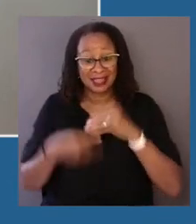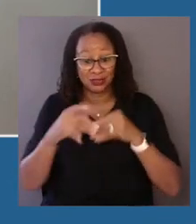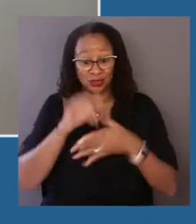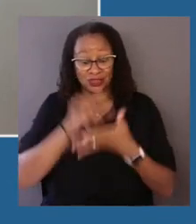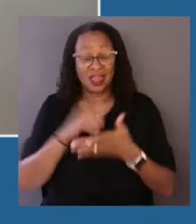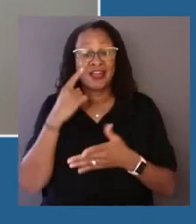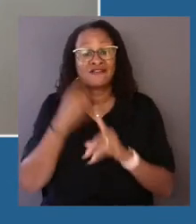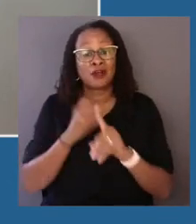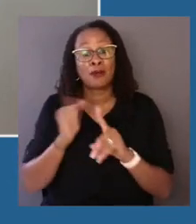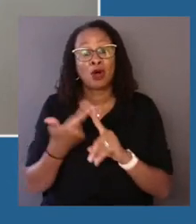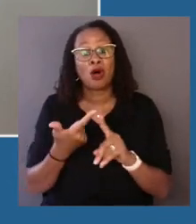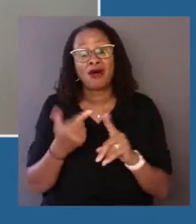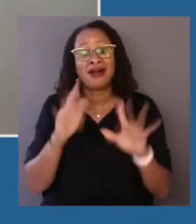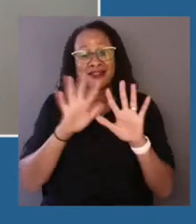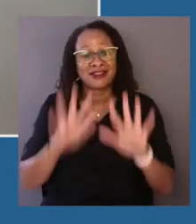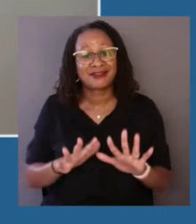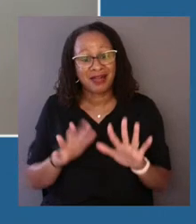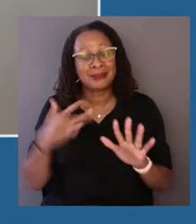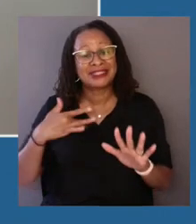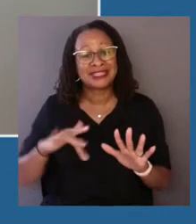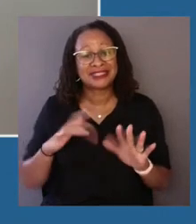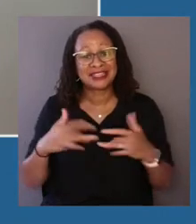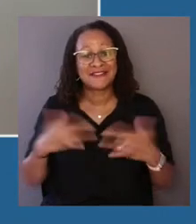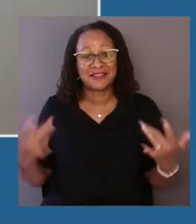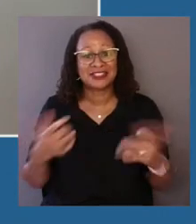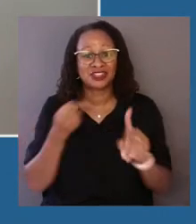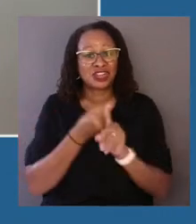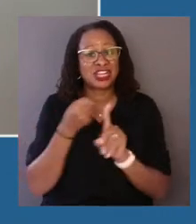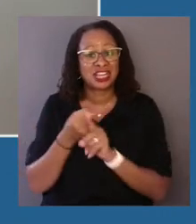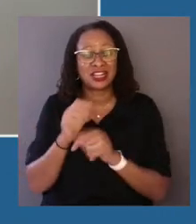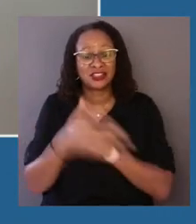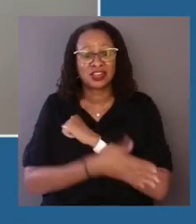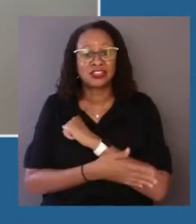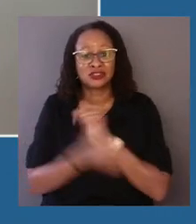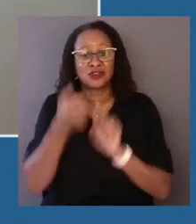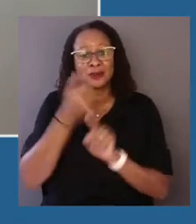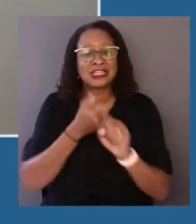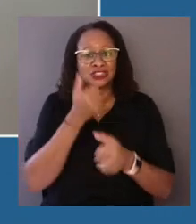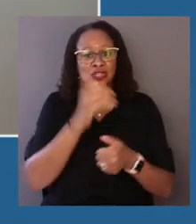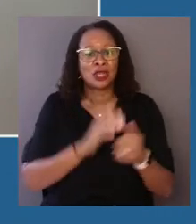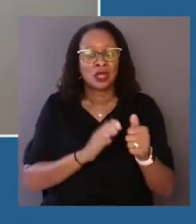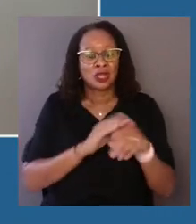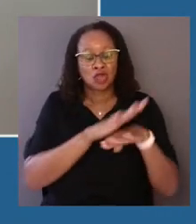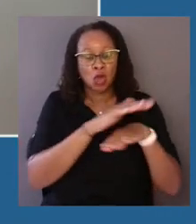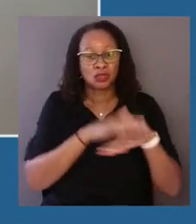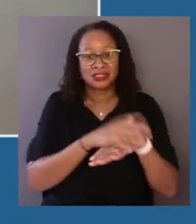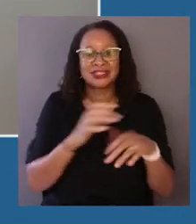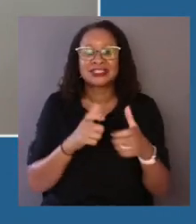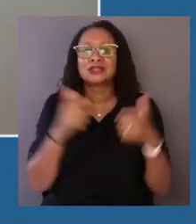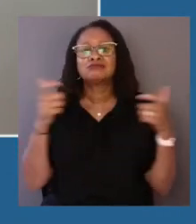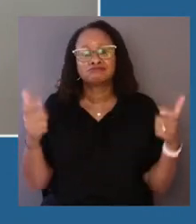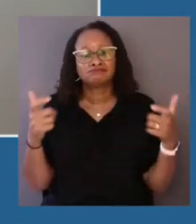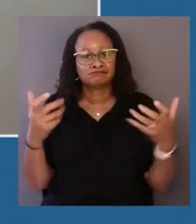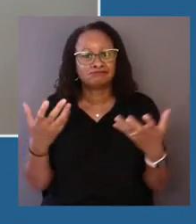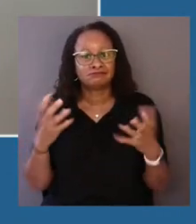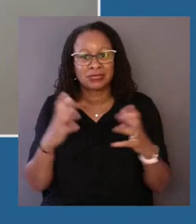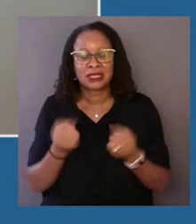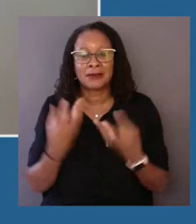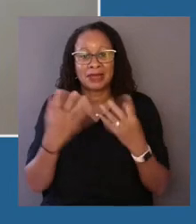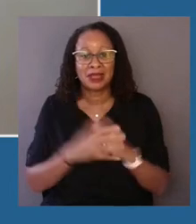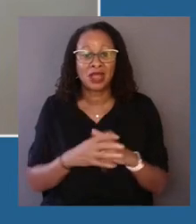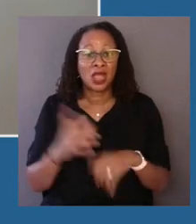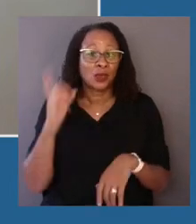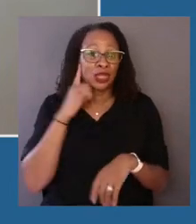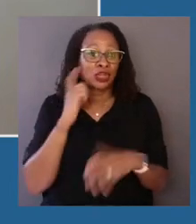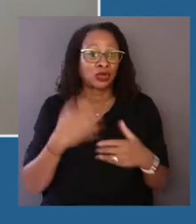events that are hitting the country from coast to coast right now. It's a staggering amount. So we hear, you know, complaints from some corners about how much